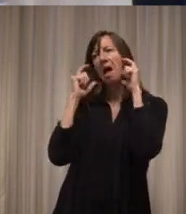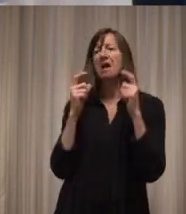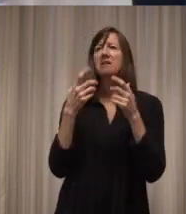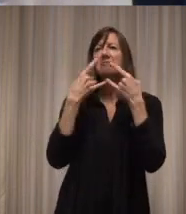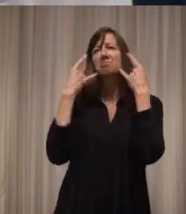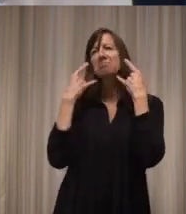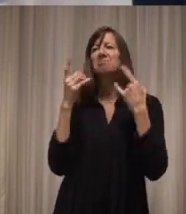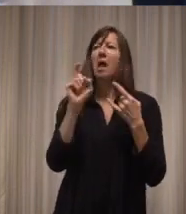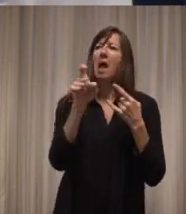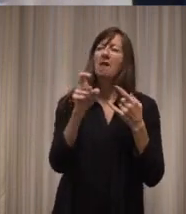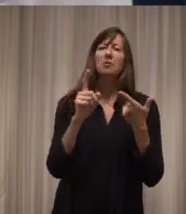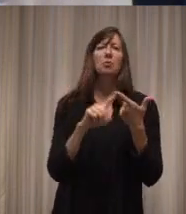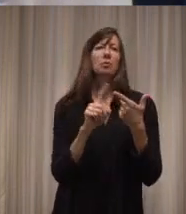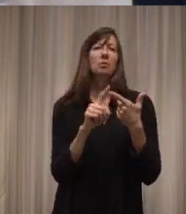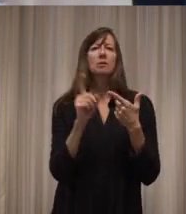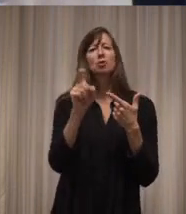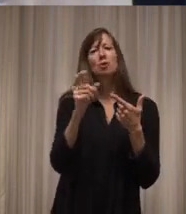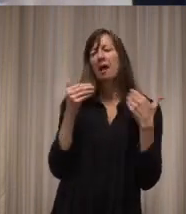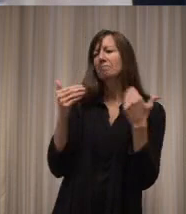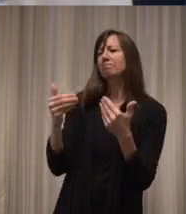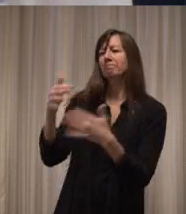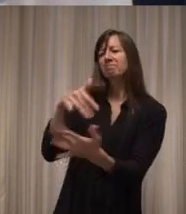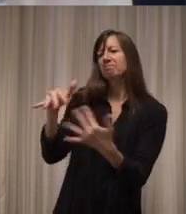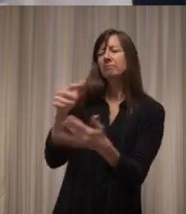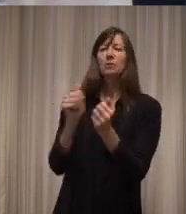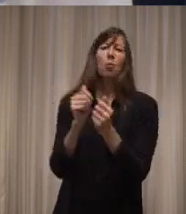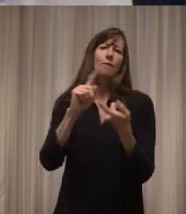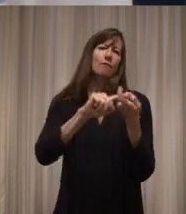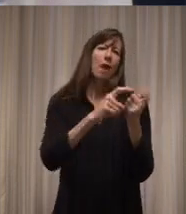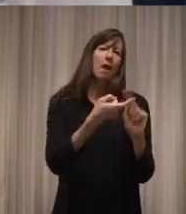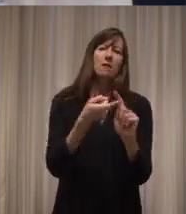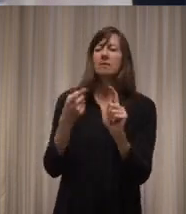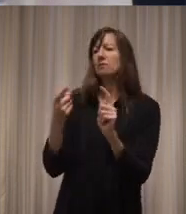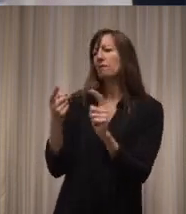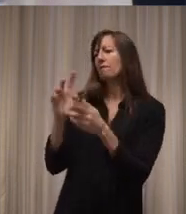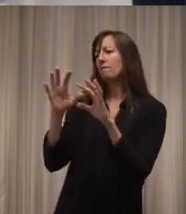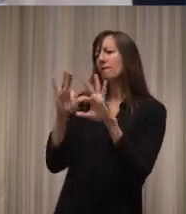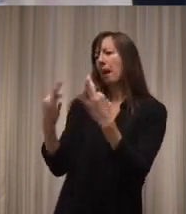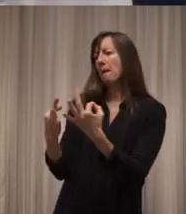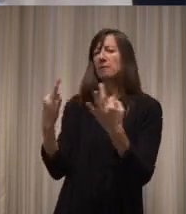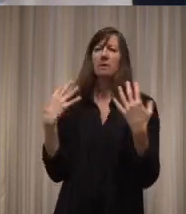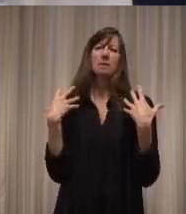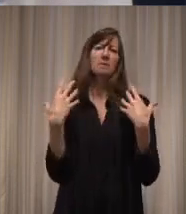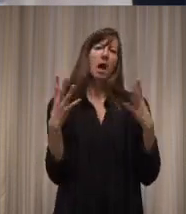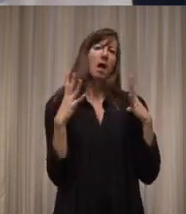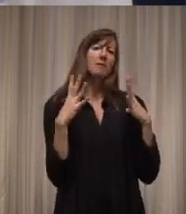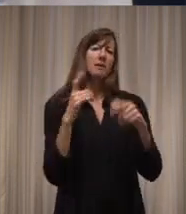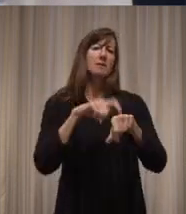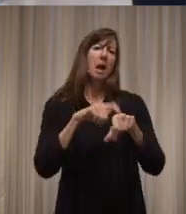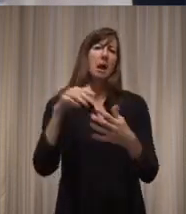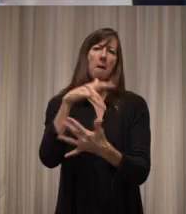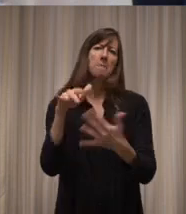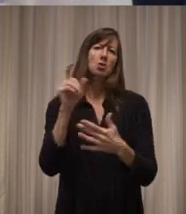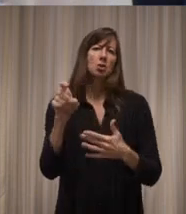family and friends, whether it's for the holidays or just a get together to catch up? Please don't do those things